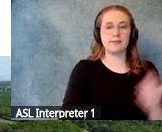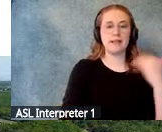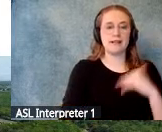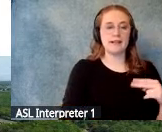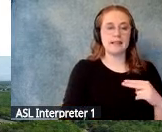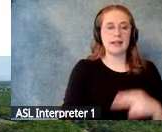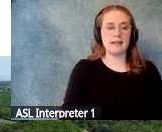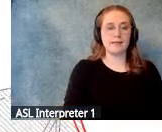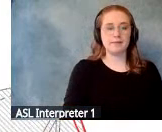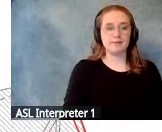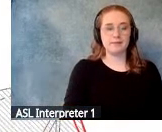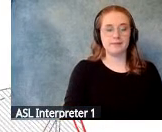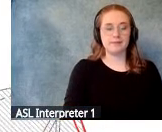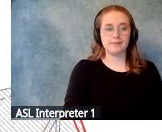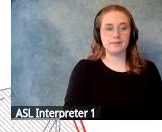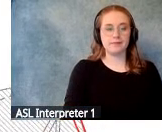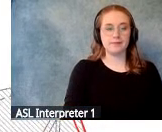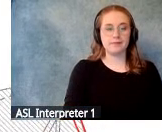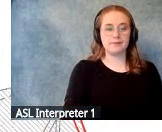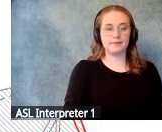please.